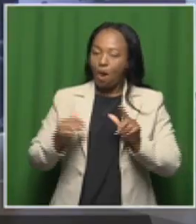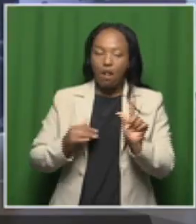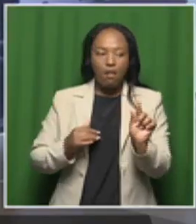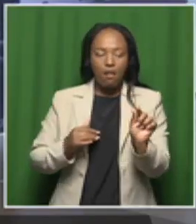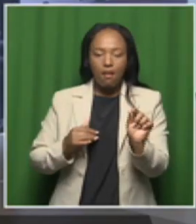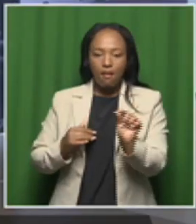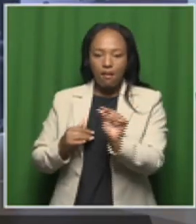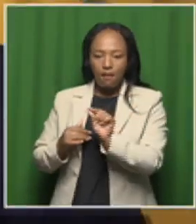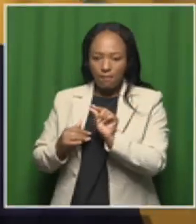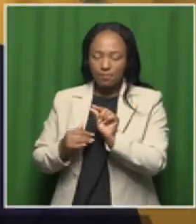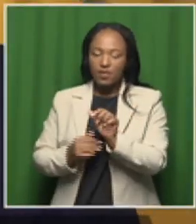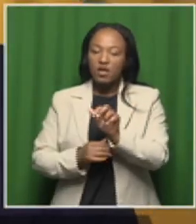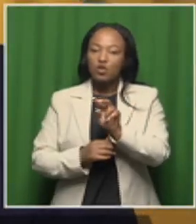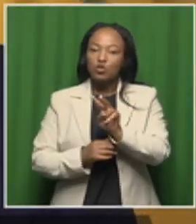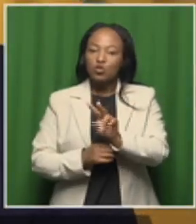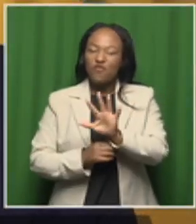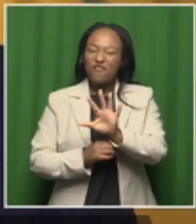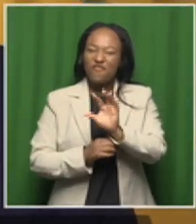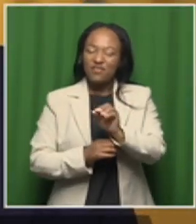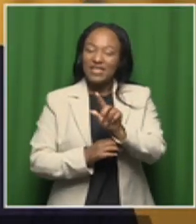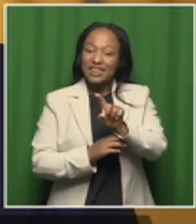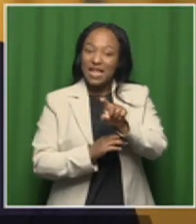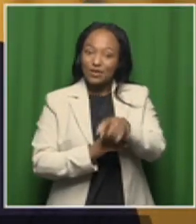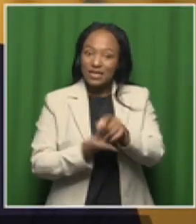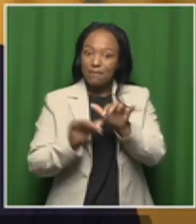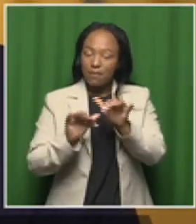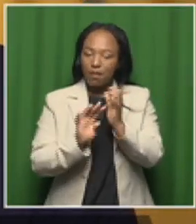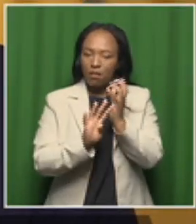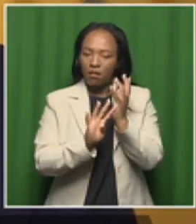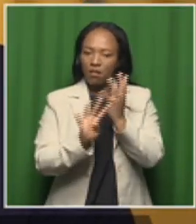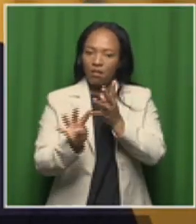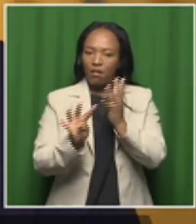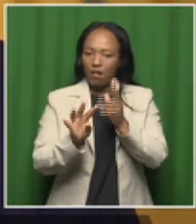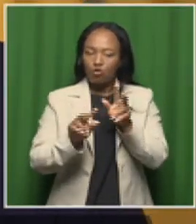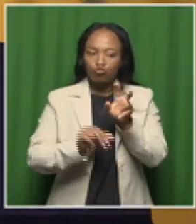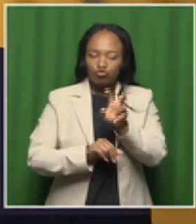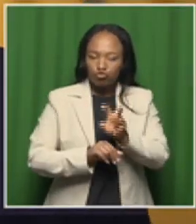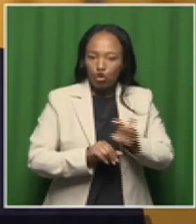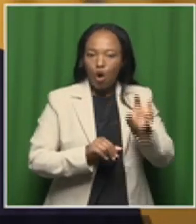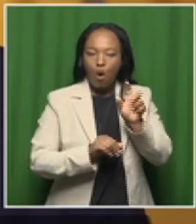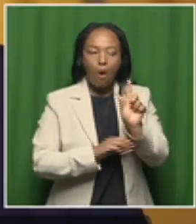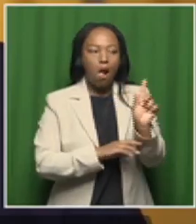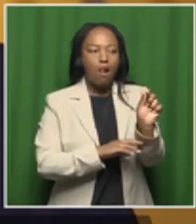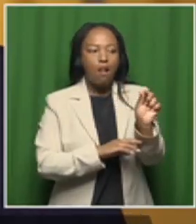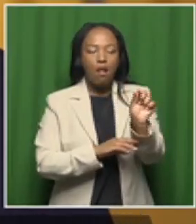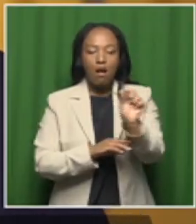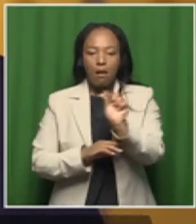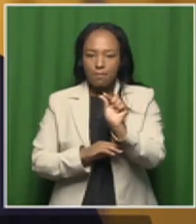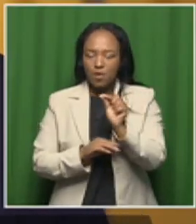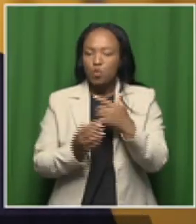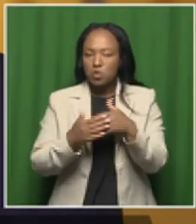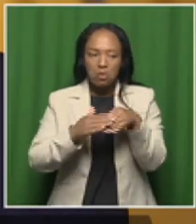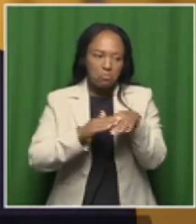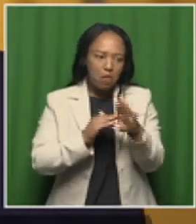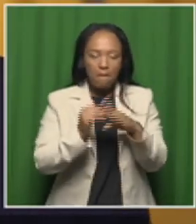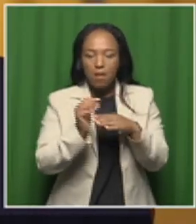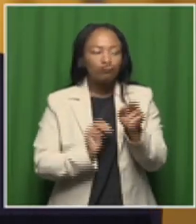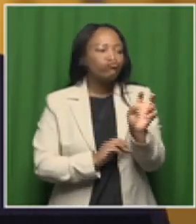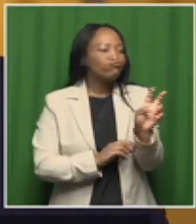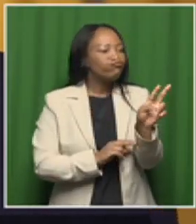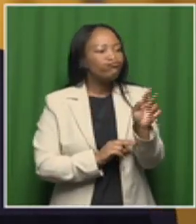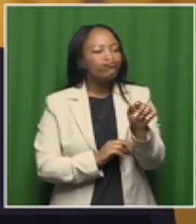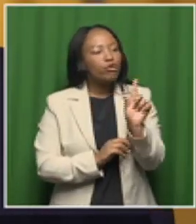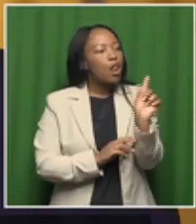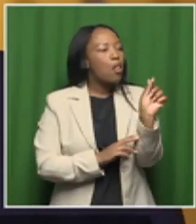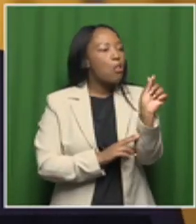about 250,000 visitors per year that take a tour. And that does not include people that just come to visit, walk around. Because you could just walk into the building and roam around. You can